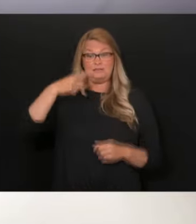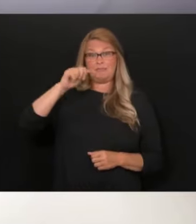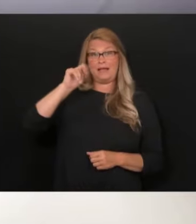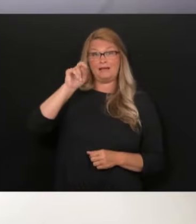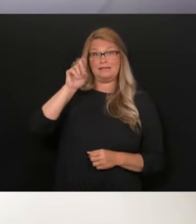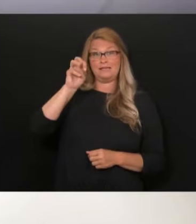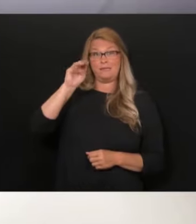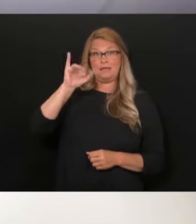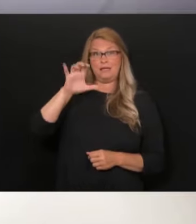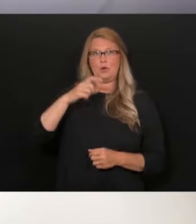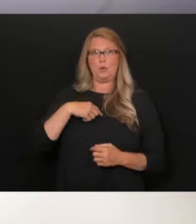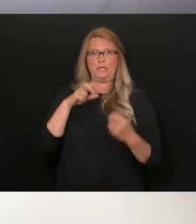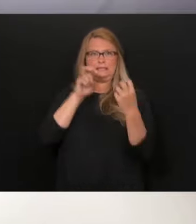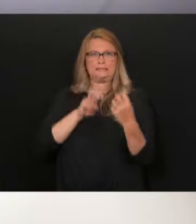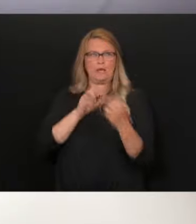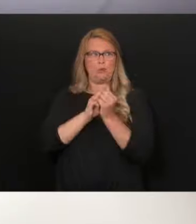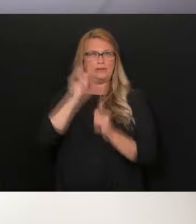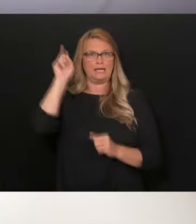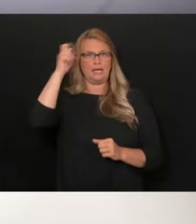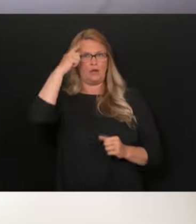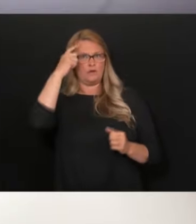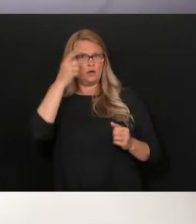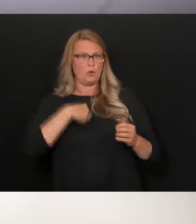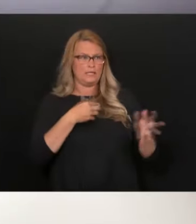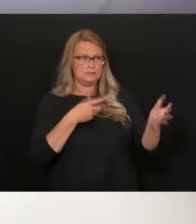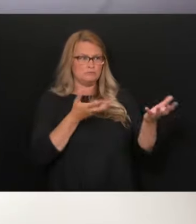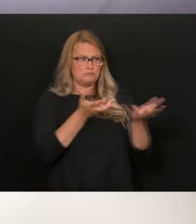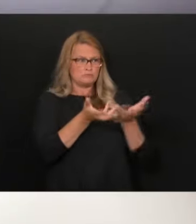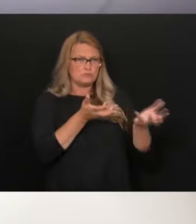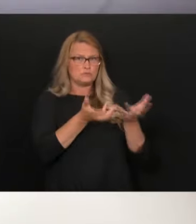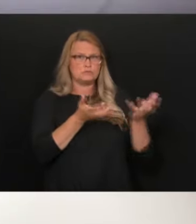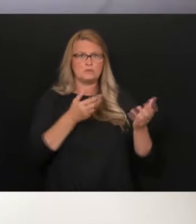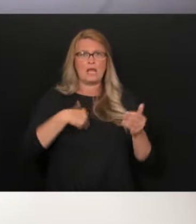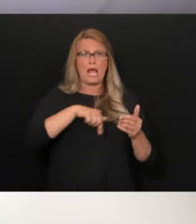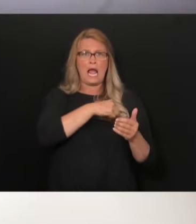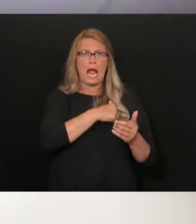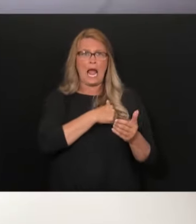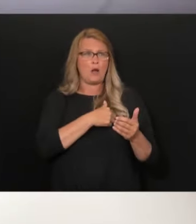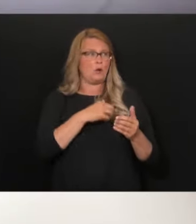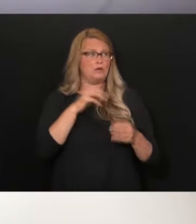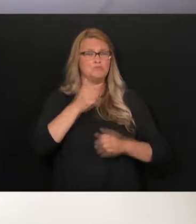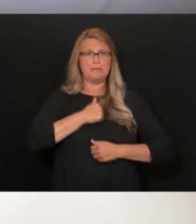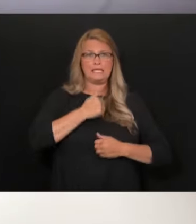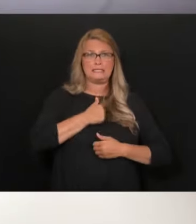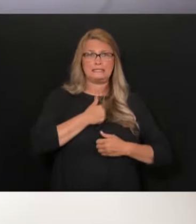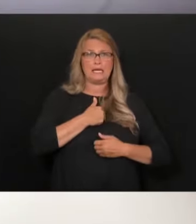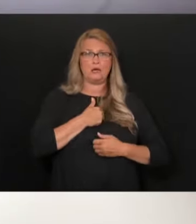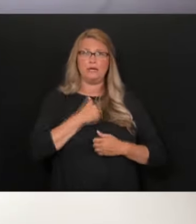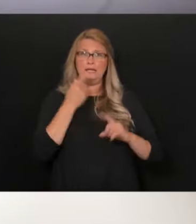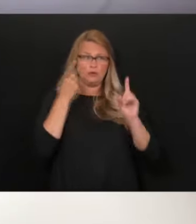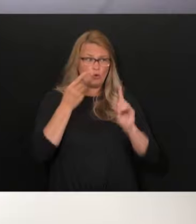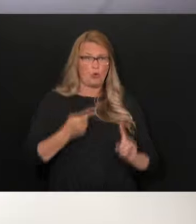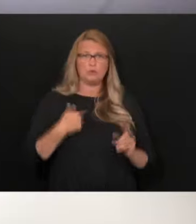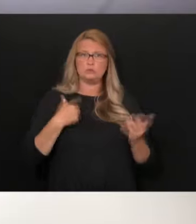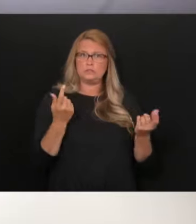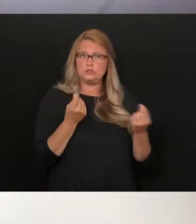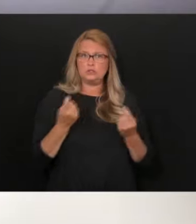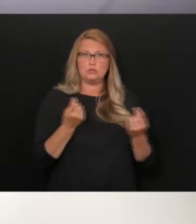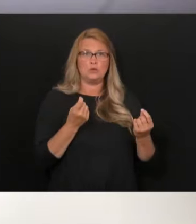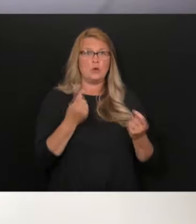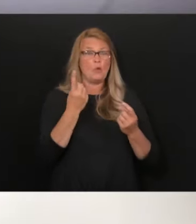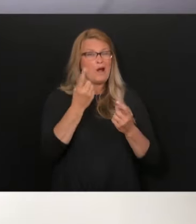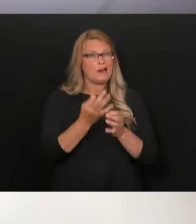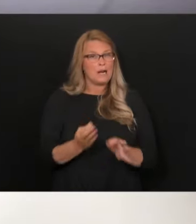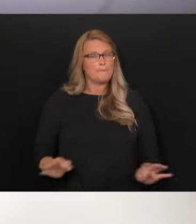we sat down with the governor and laid out lines of effort that we use in the military to function on, one of the most important lines